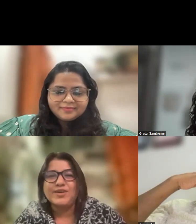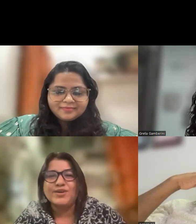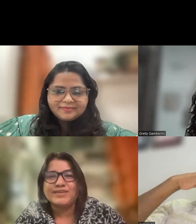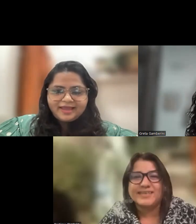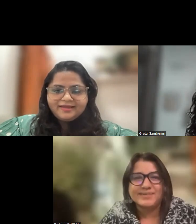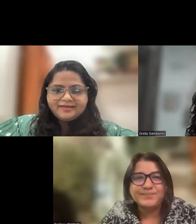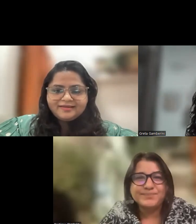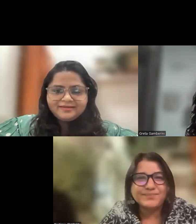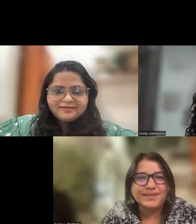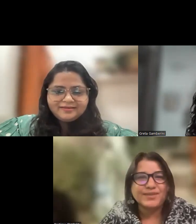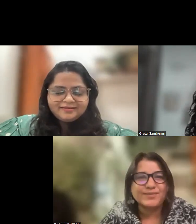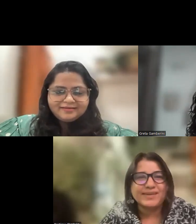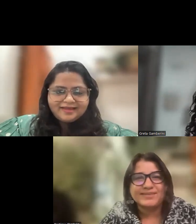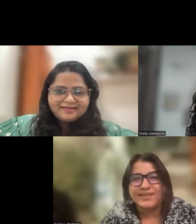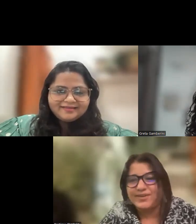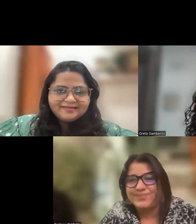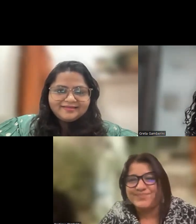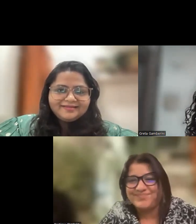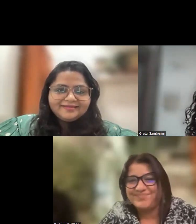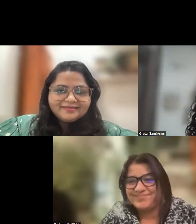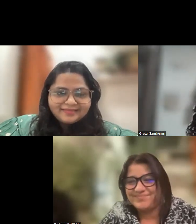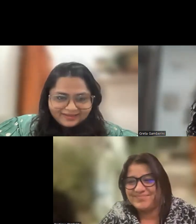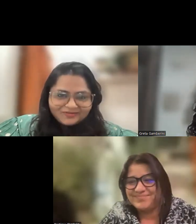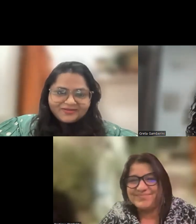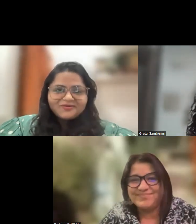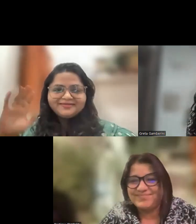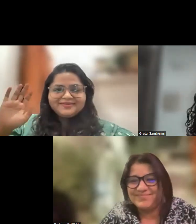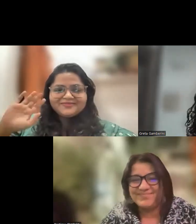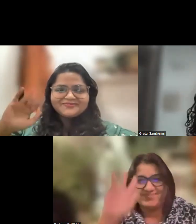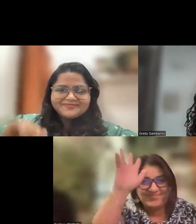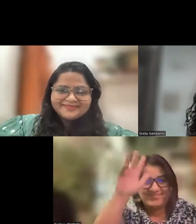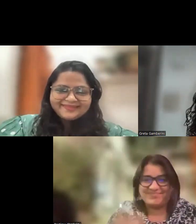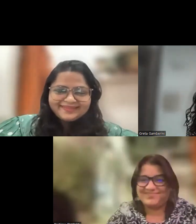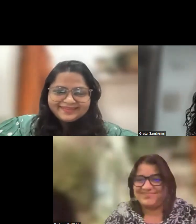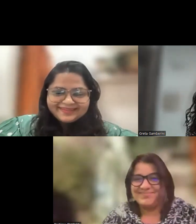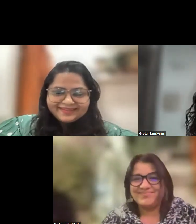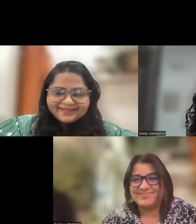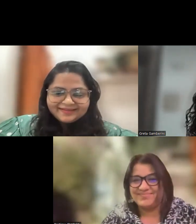Let me know, Greta. Yeah. Thank you. Gayatri, thank you. Thank you. Thank you all. Thank you.